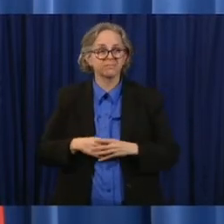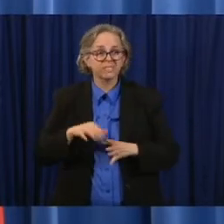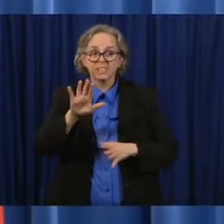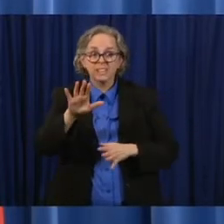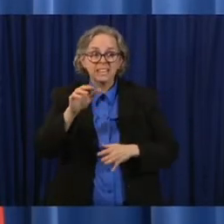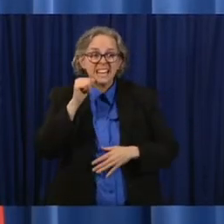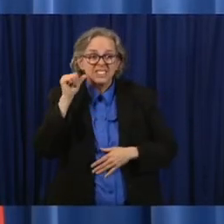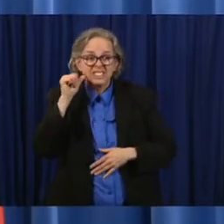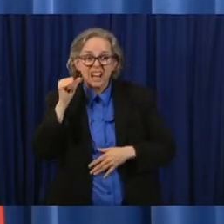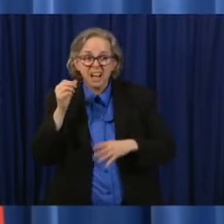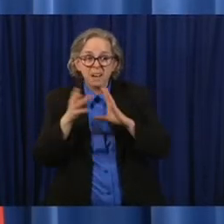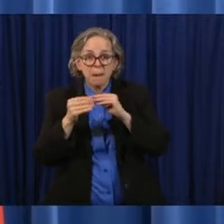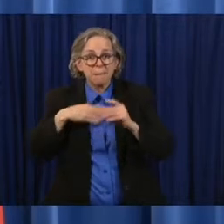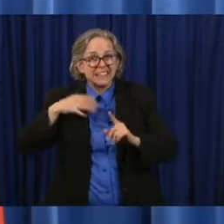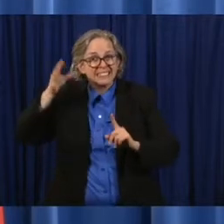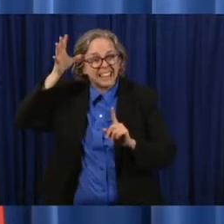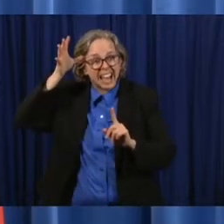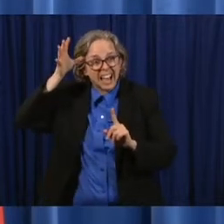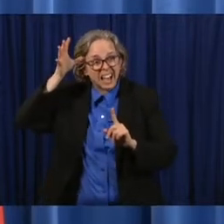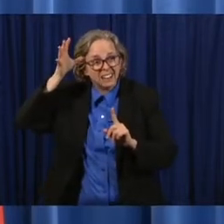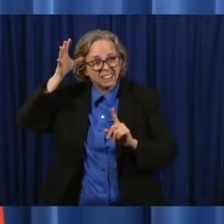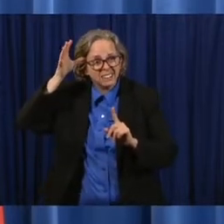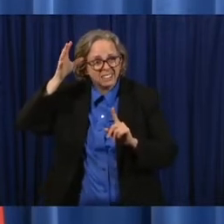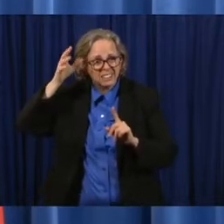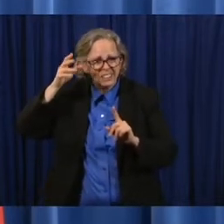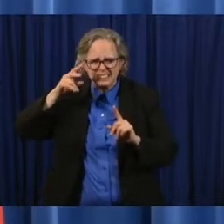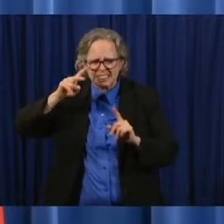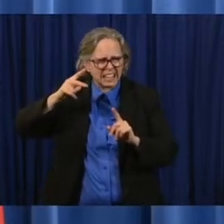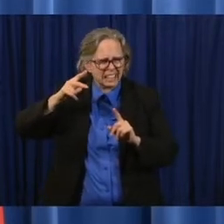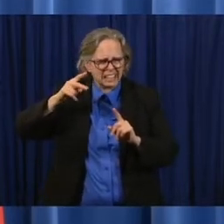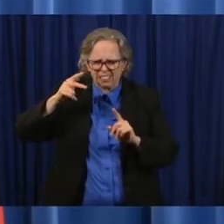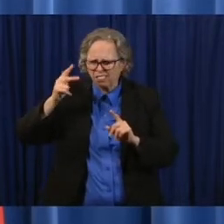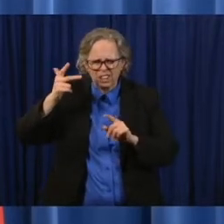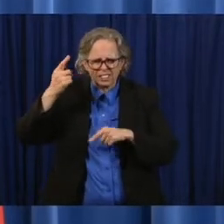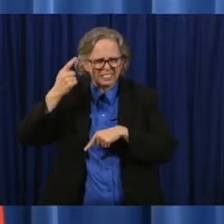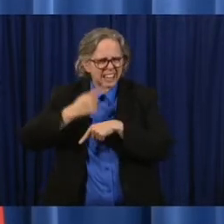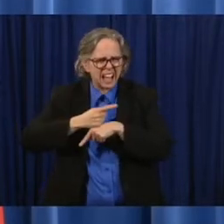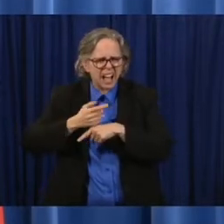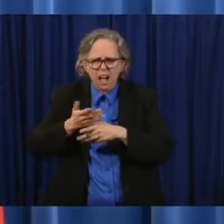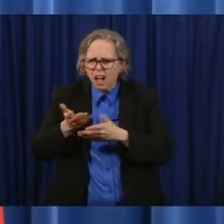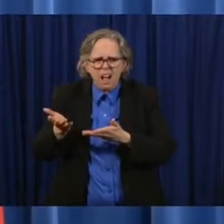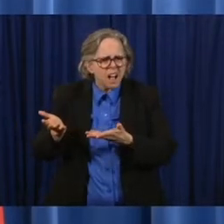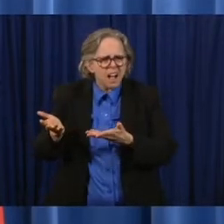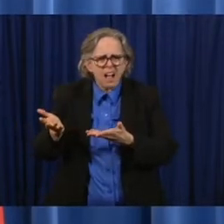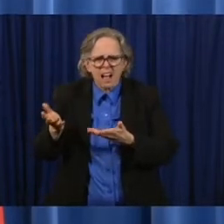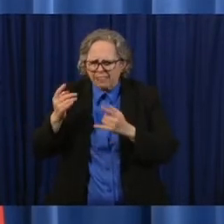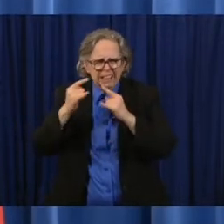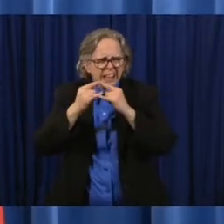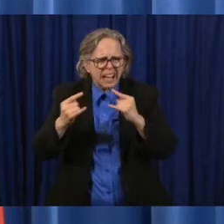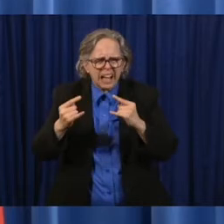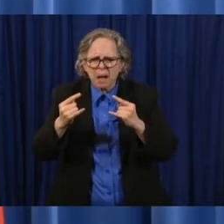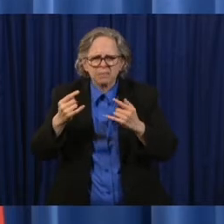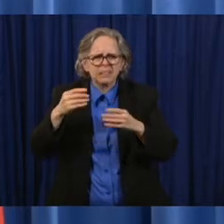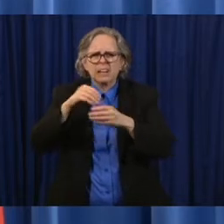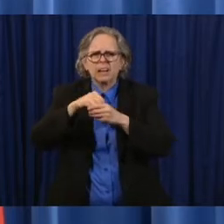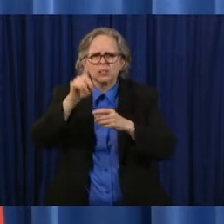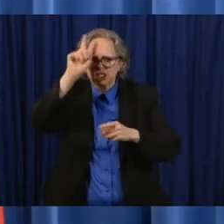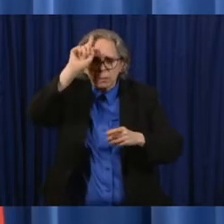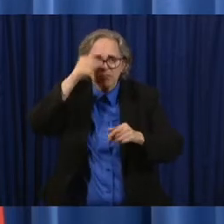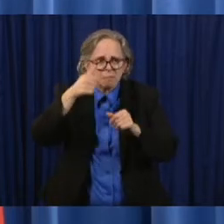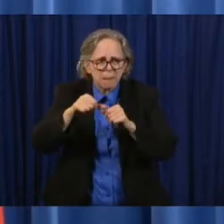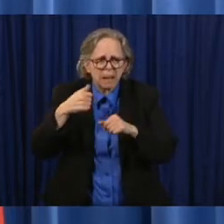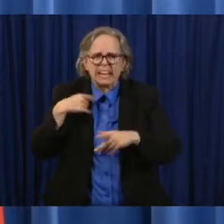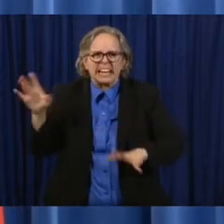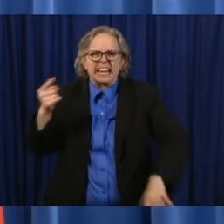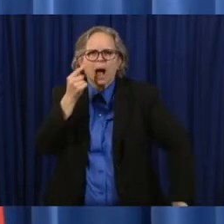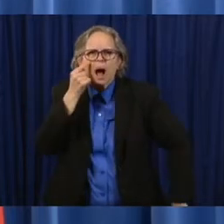on the second or third day after he was liberated came to the concentration camp in Germany, and I remember what he saw. I don't remember